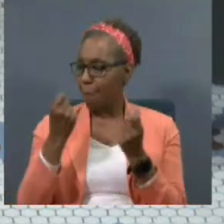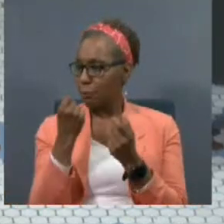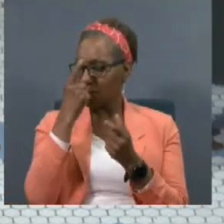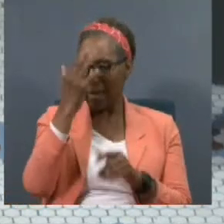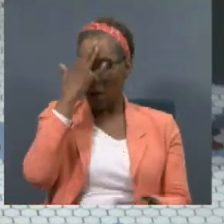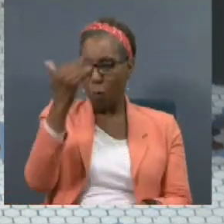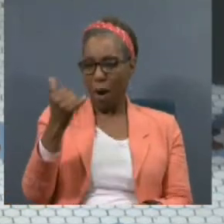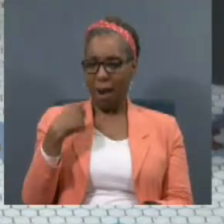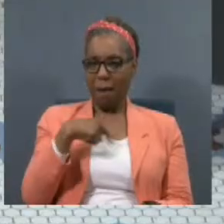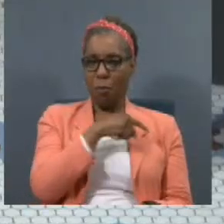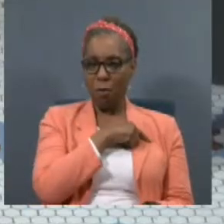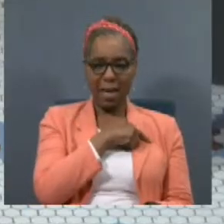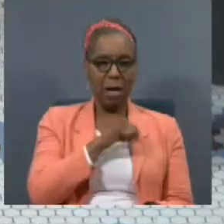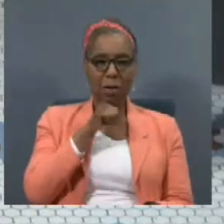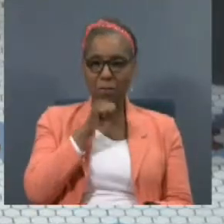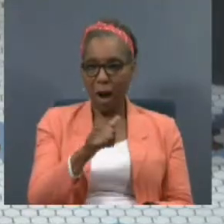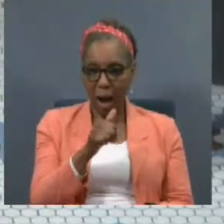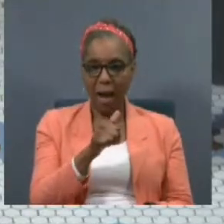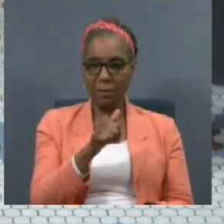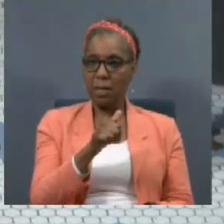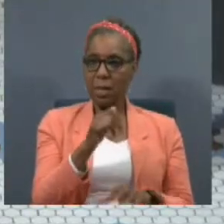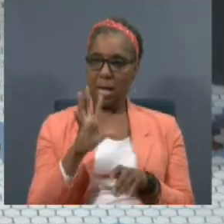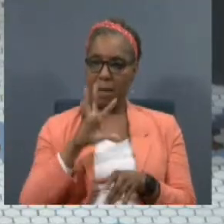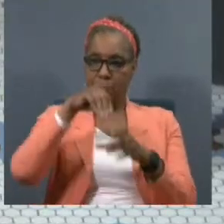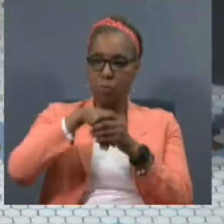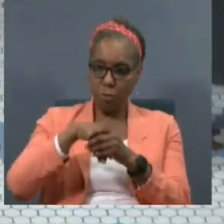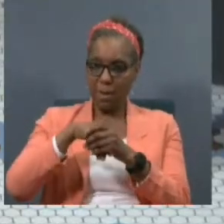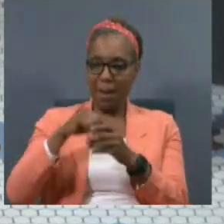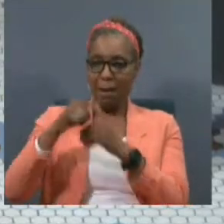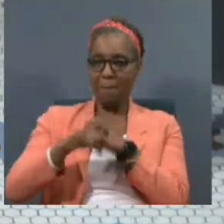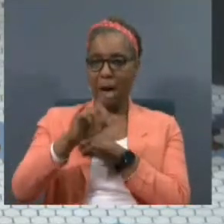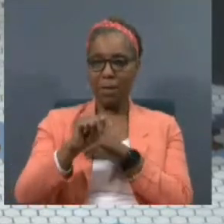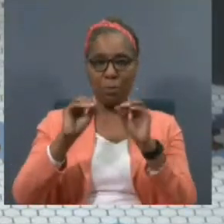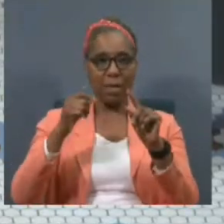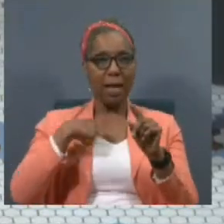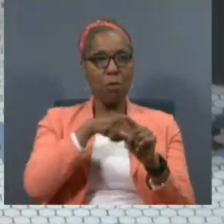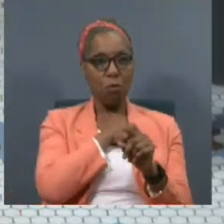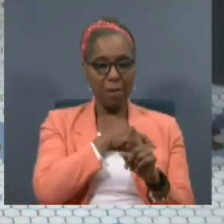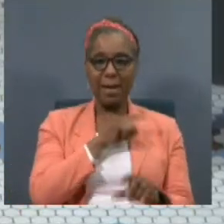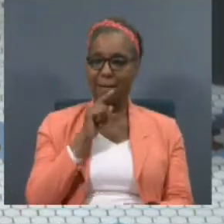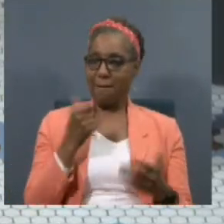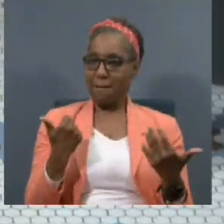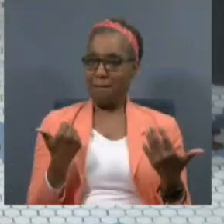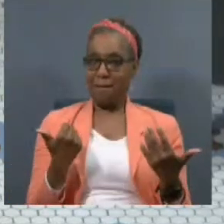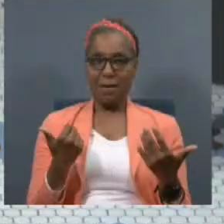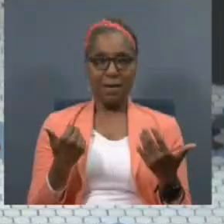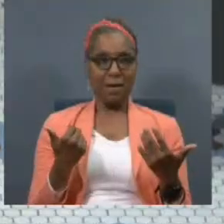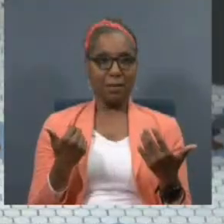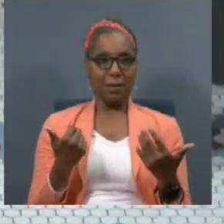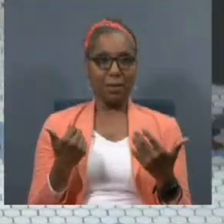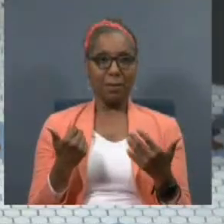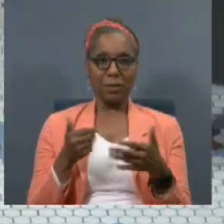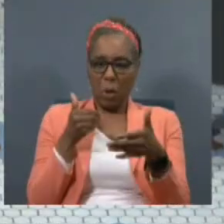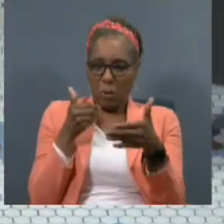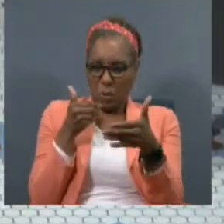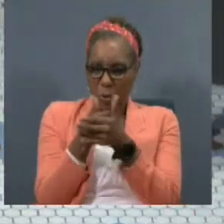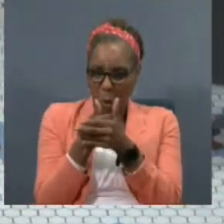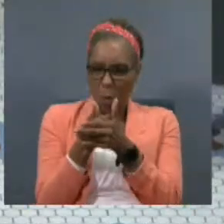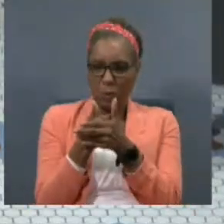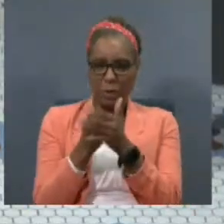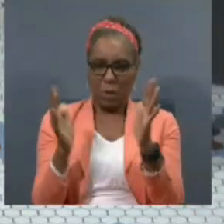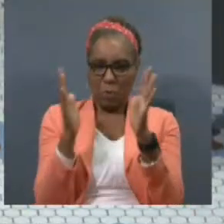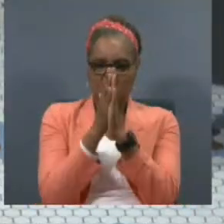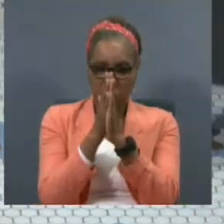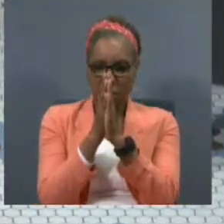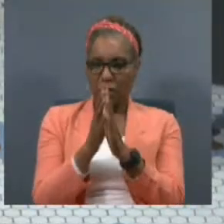understand why we were not brought in on it. We are right smack close to